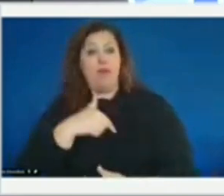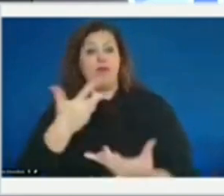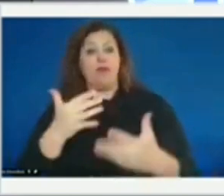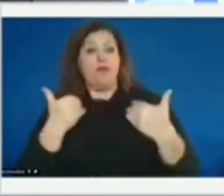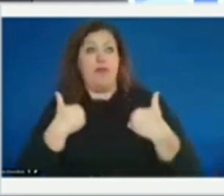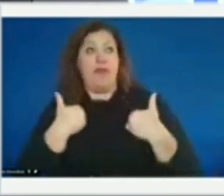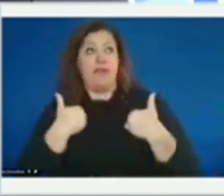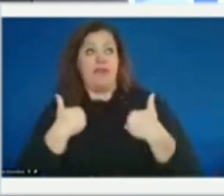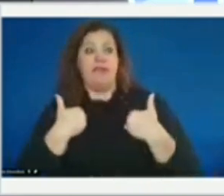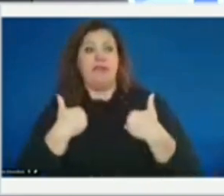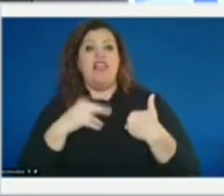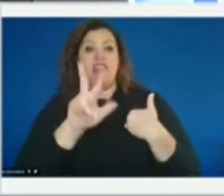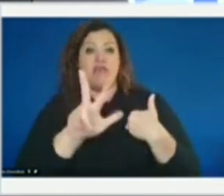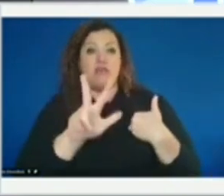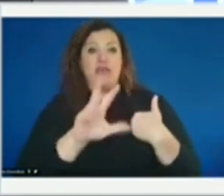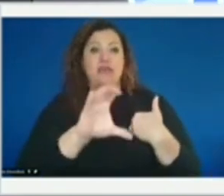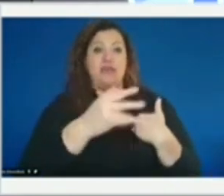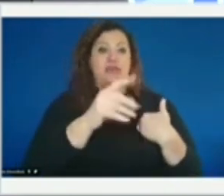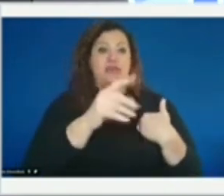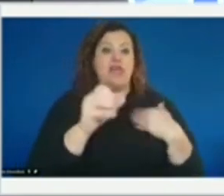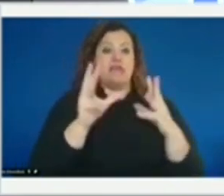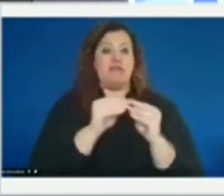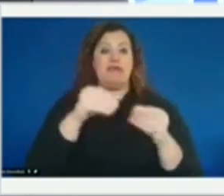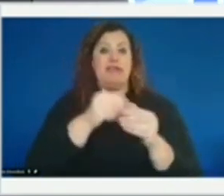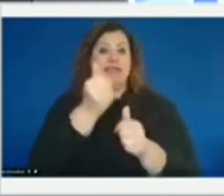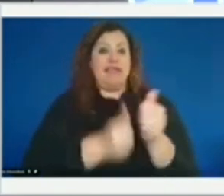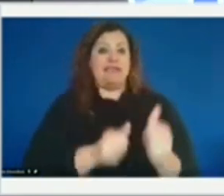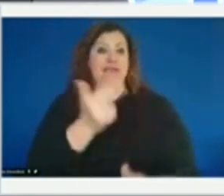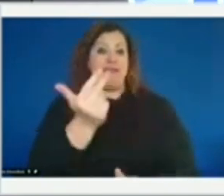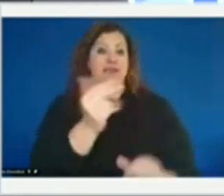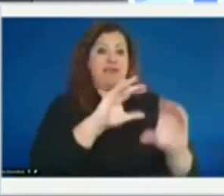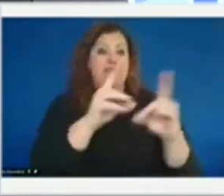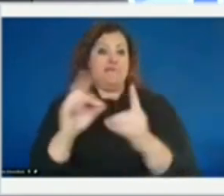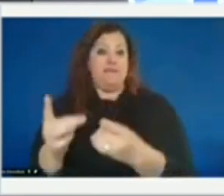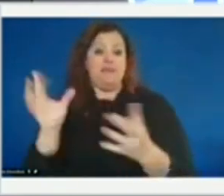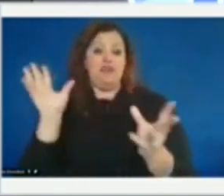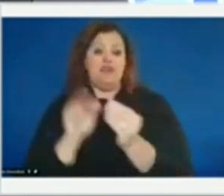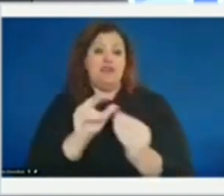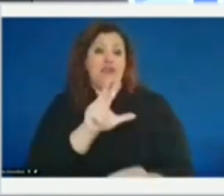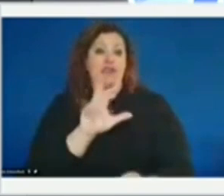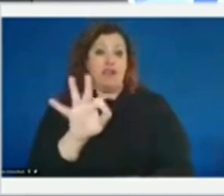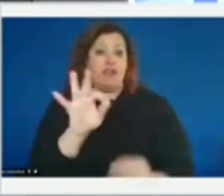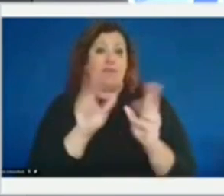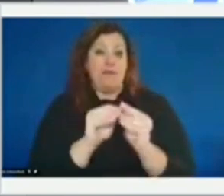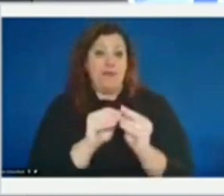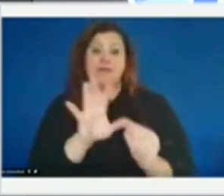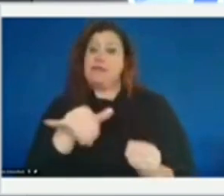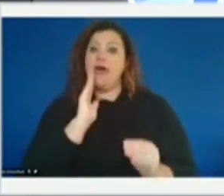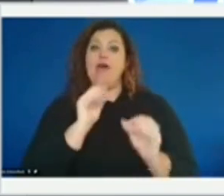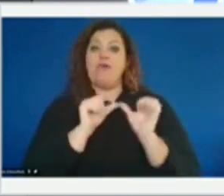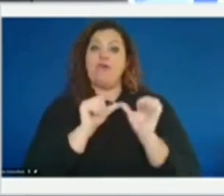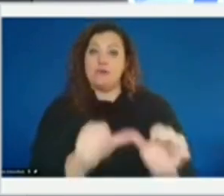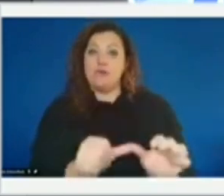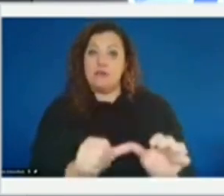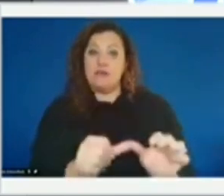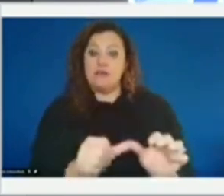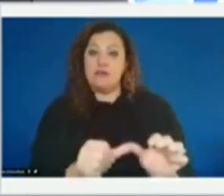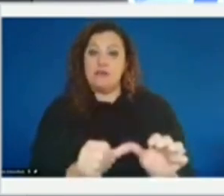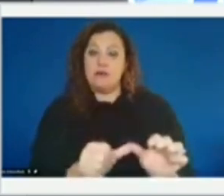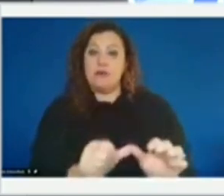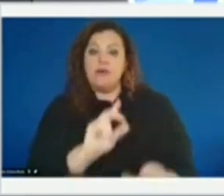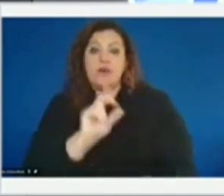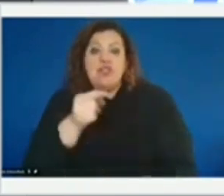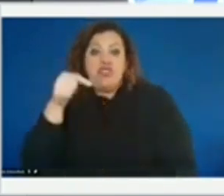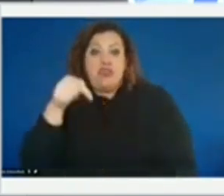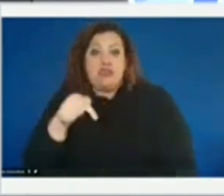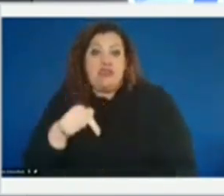3 chats meetings in each of our 13 divisions, totaling over 39 meetings, and these will continue. Just this